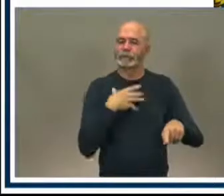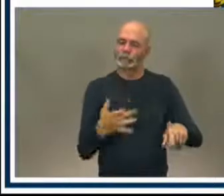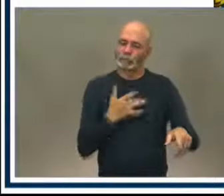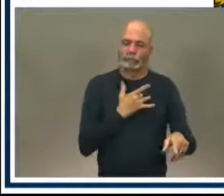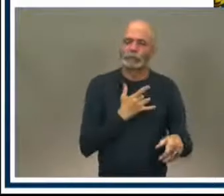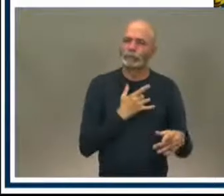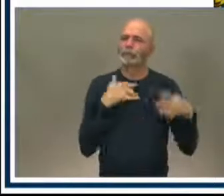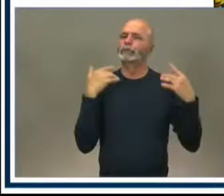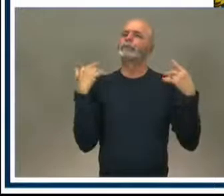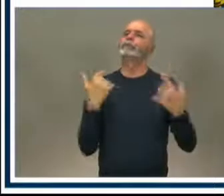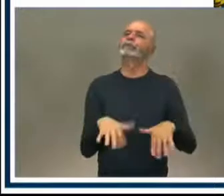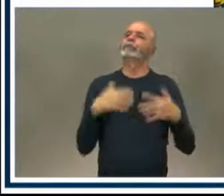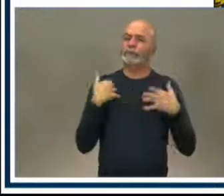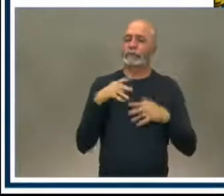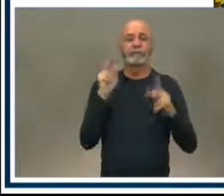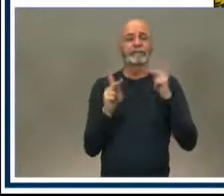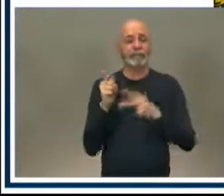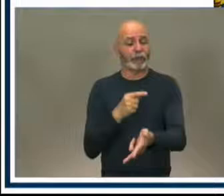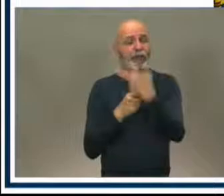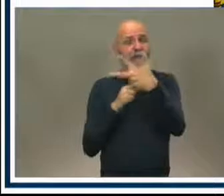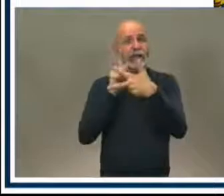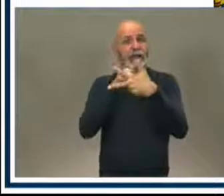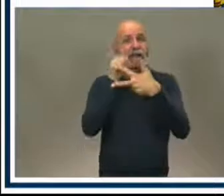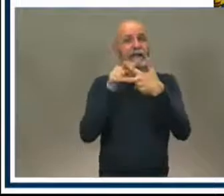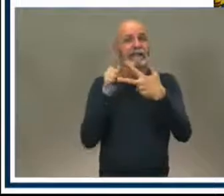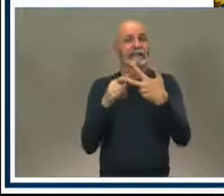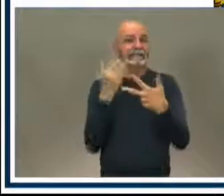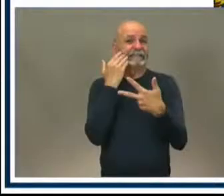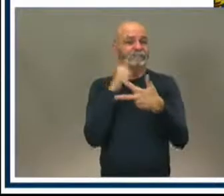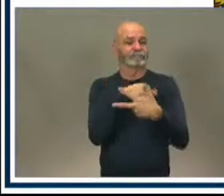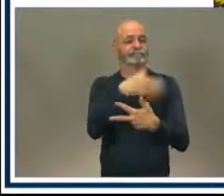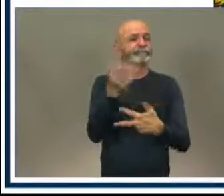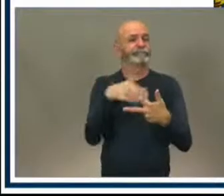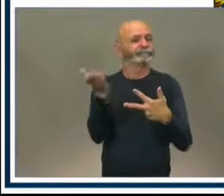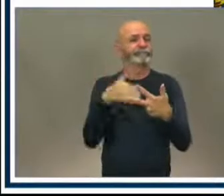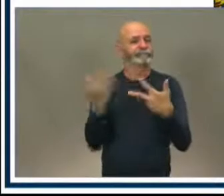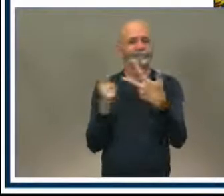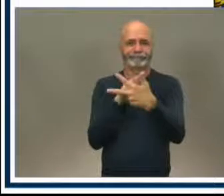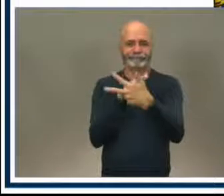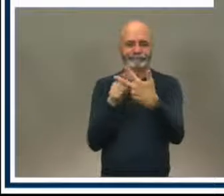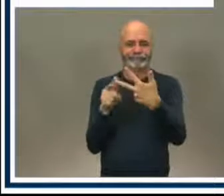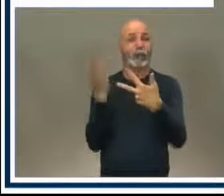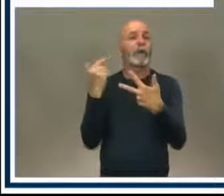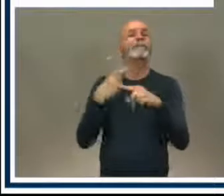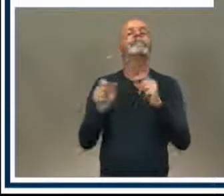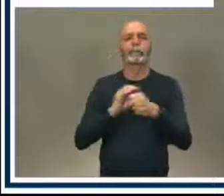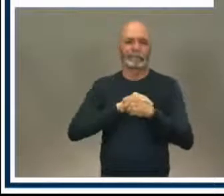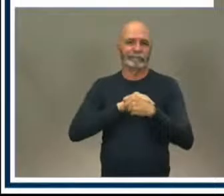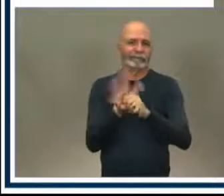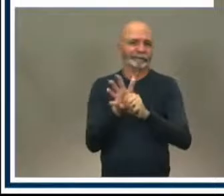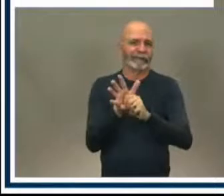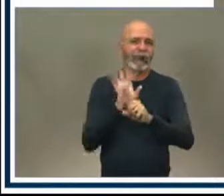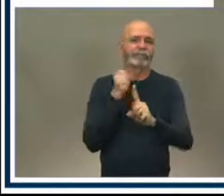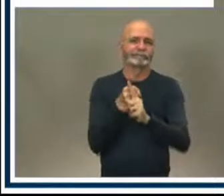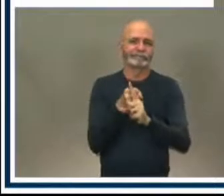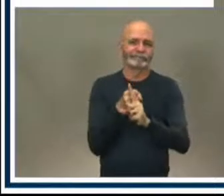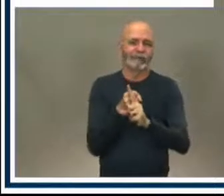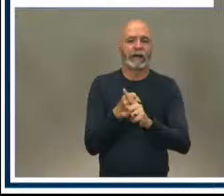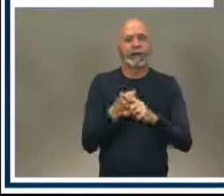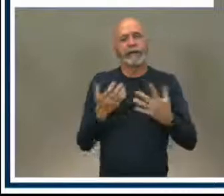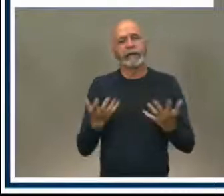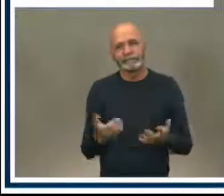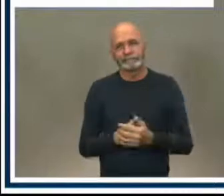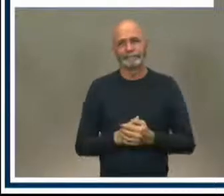the families of the 3 individuals who have recently passed away due to COVID-19. So as of today, Nova Scotia